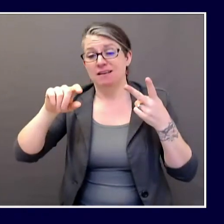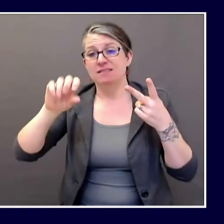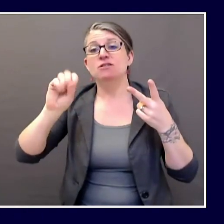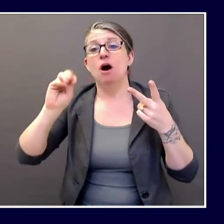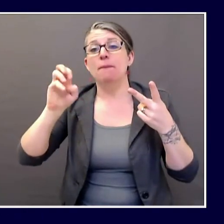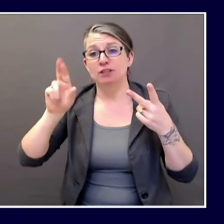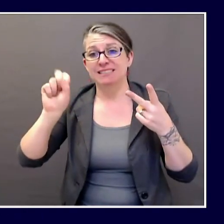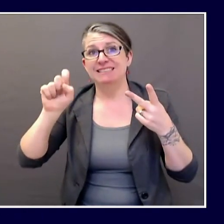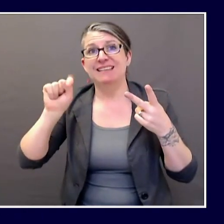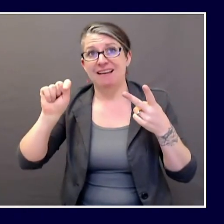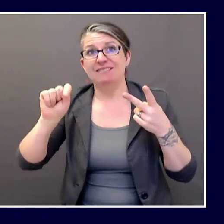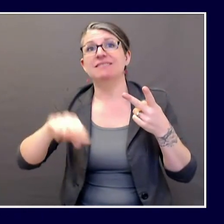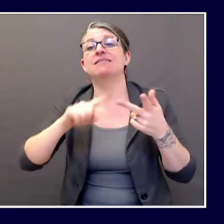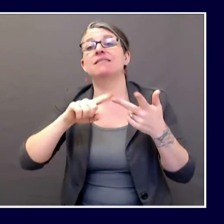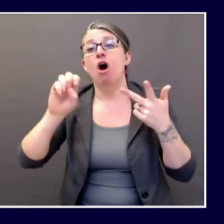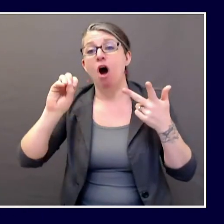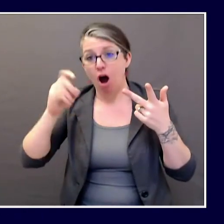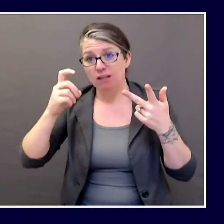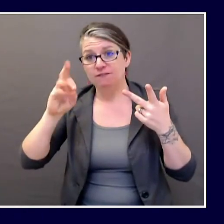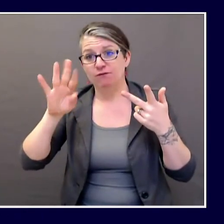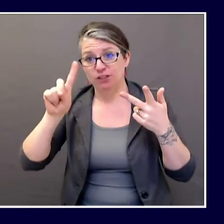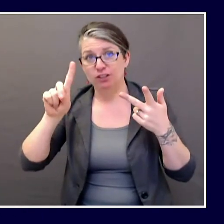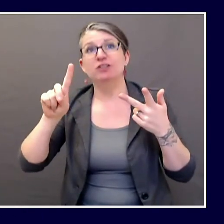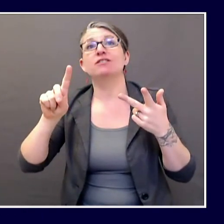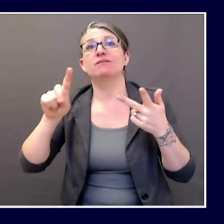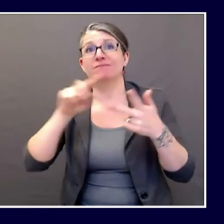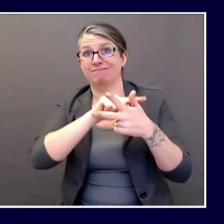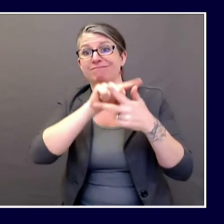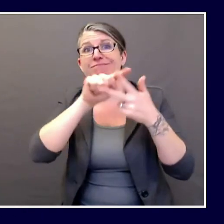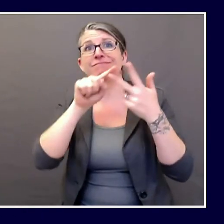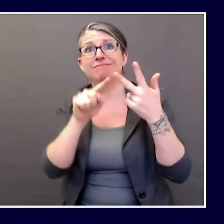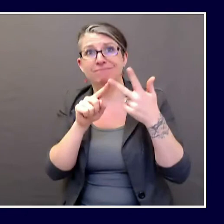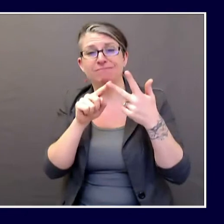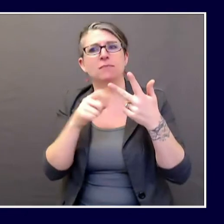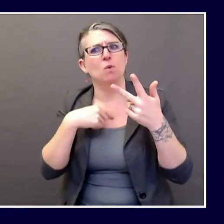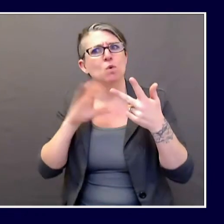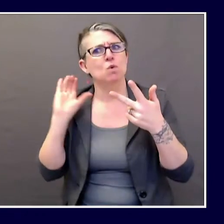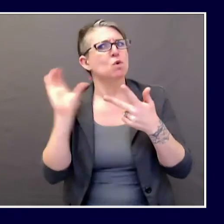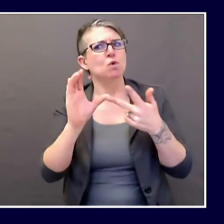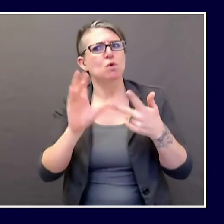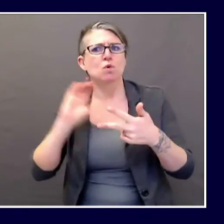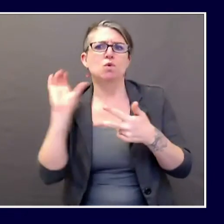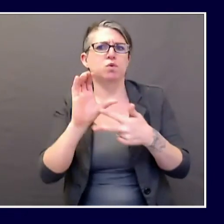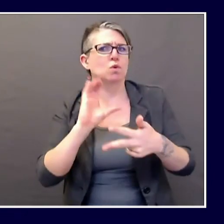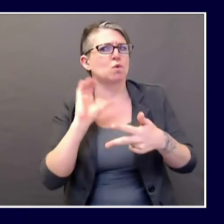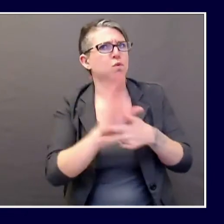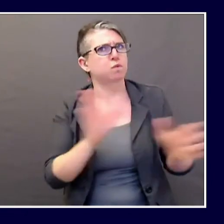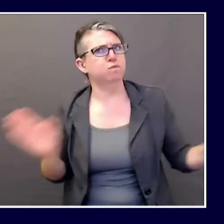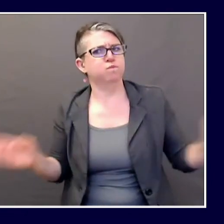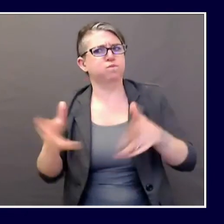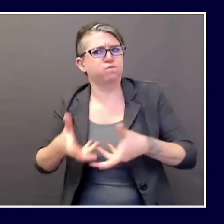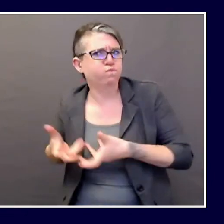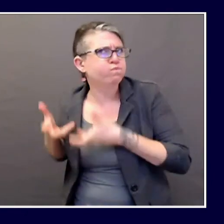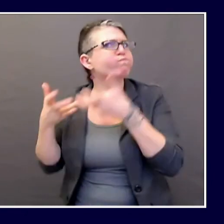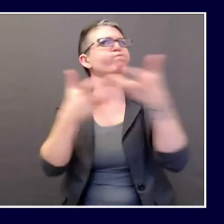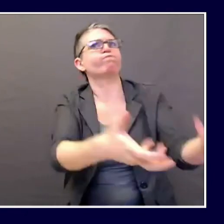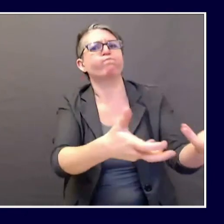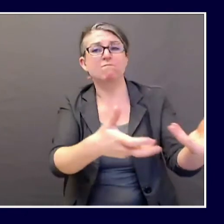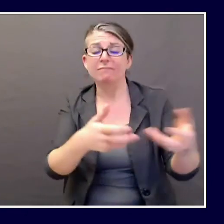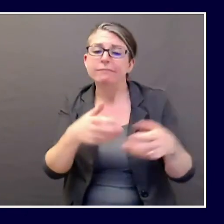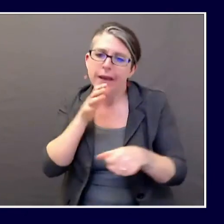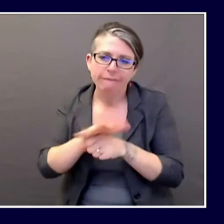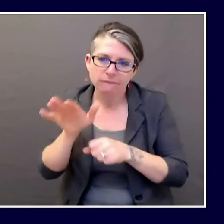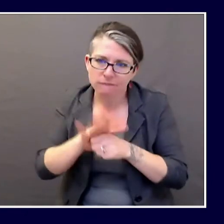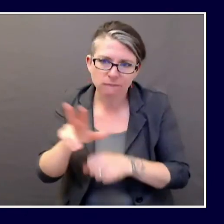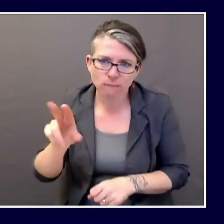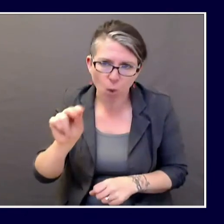the existing access points are getting as much vaccine as we can. Is it enough? No. But as supply increases, we'll be able to true that